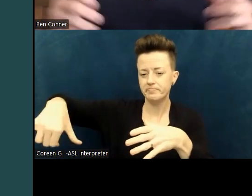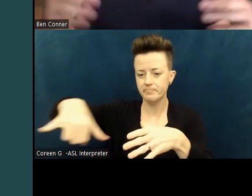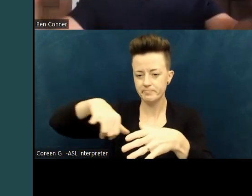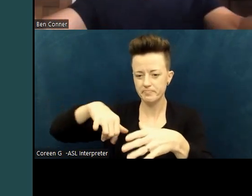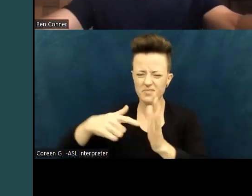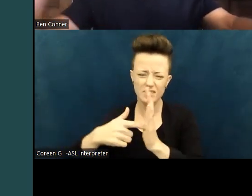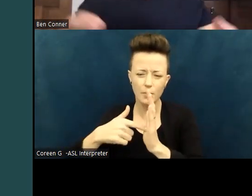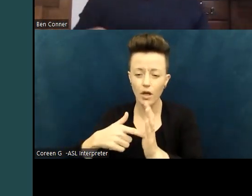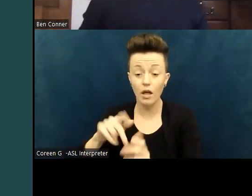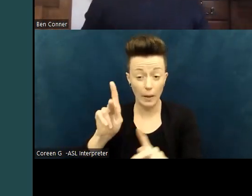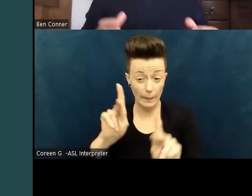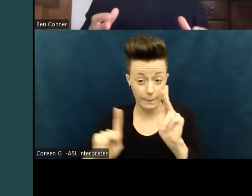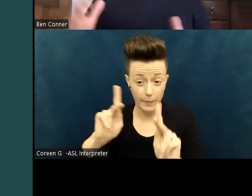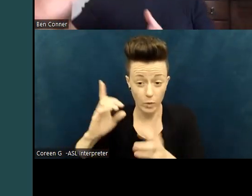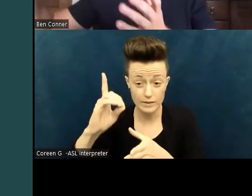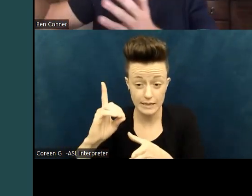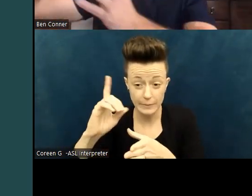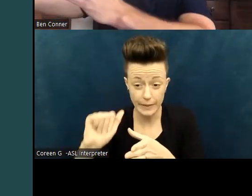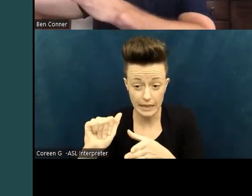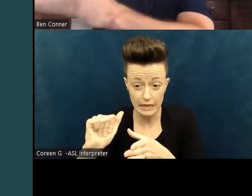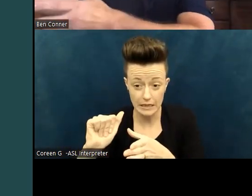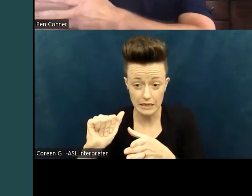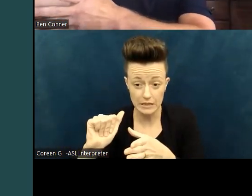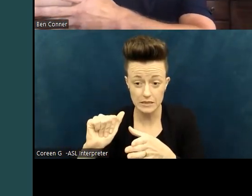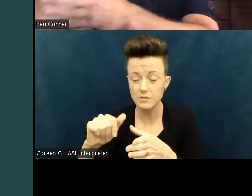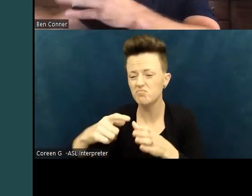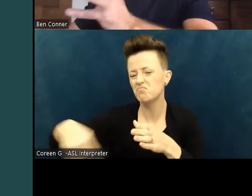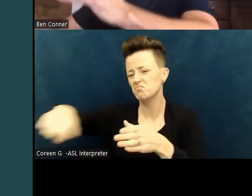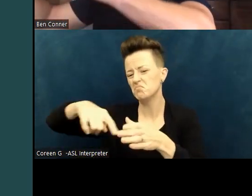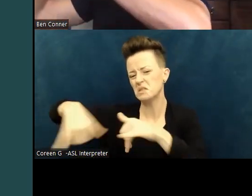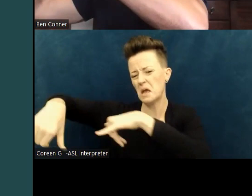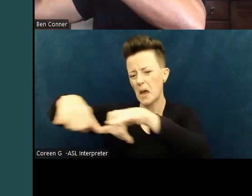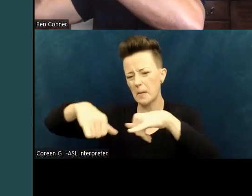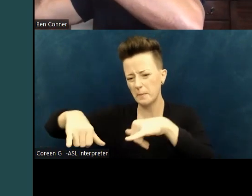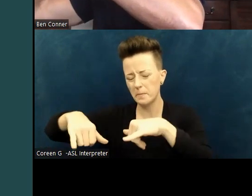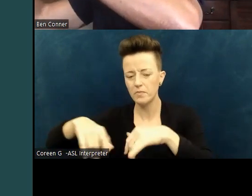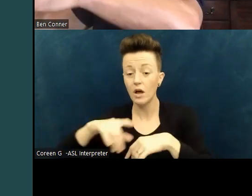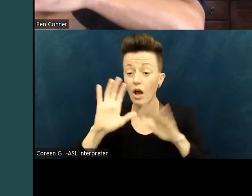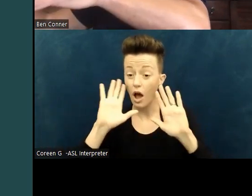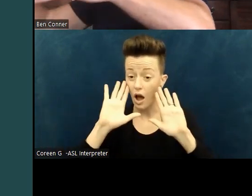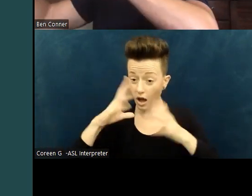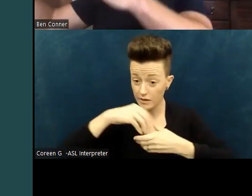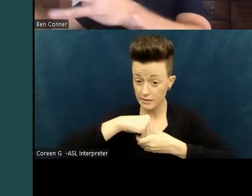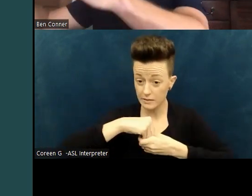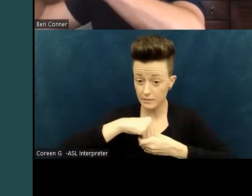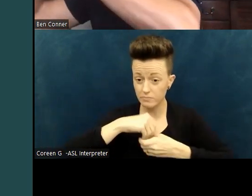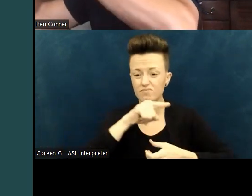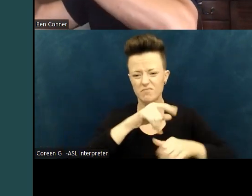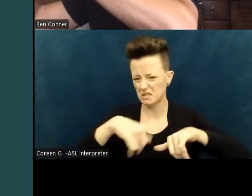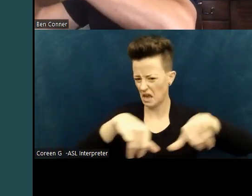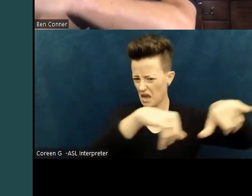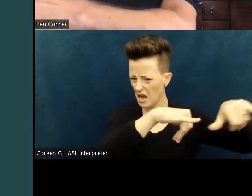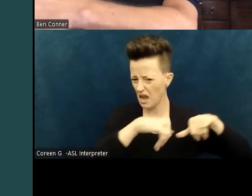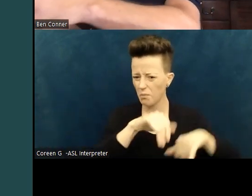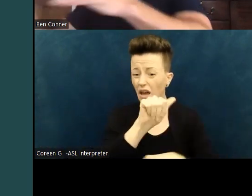generically, they're all the same. They are autistic people, and autistic people are like this, and we think we know everything